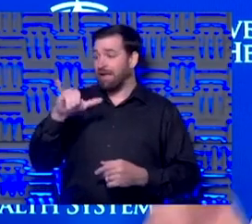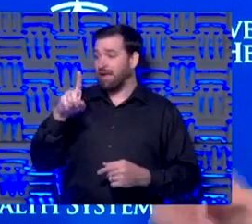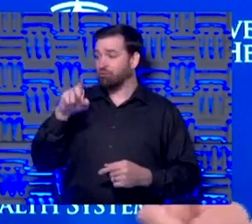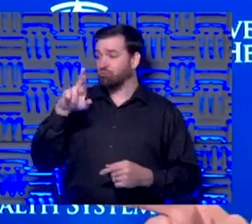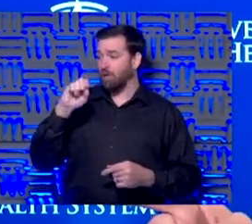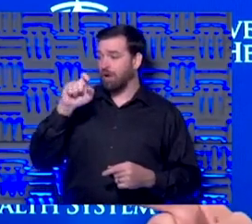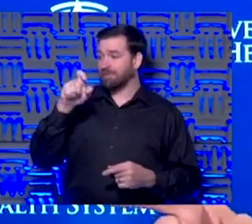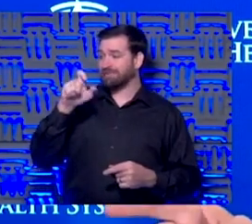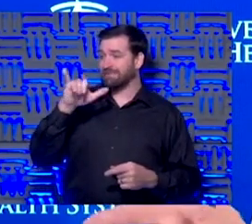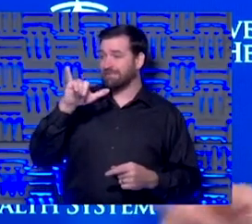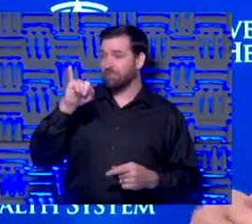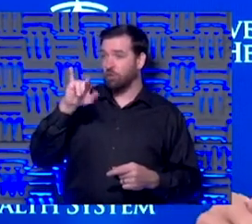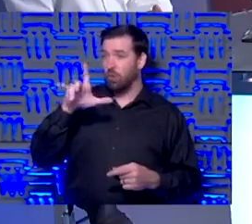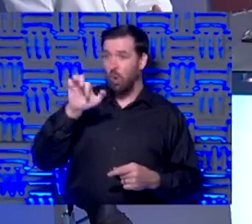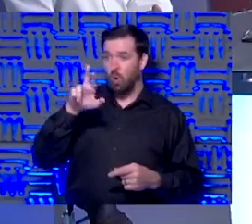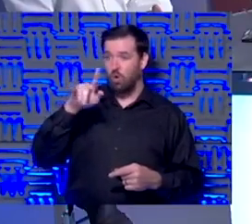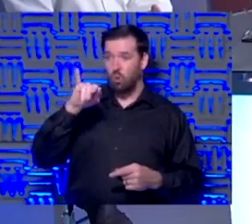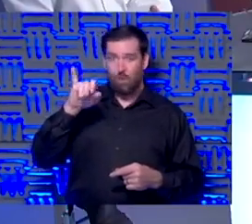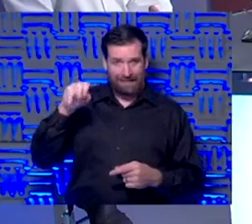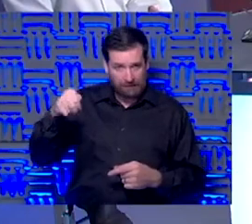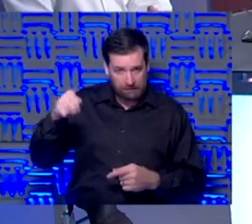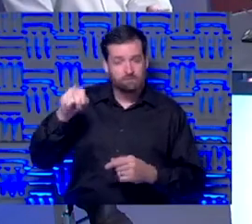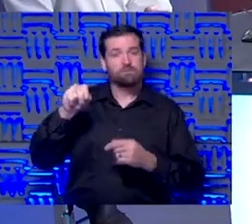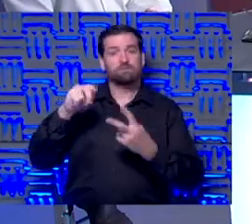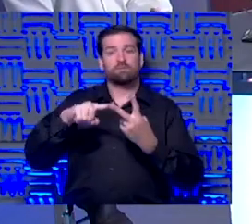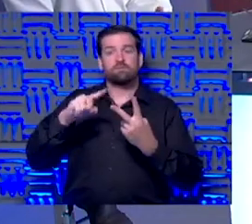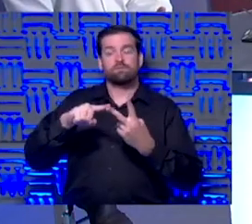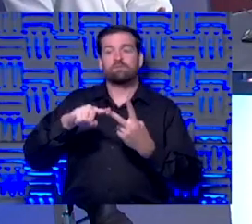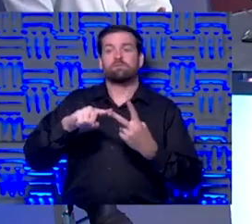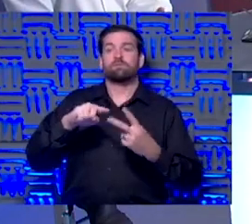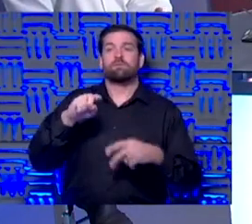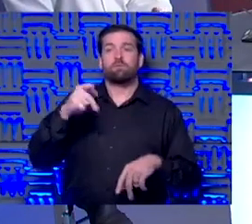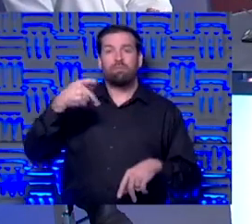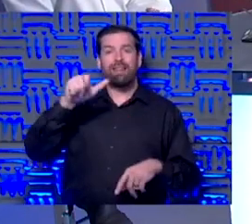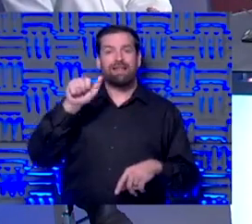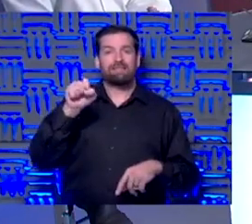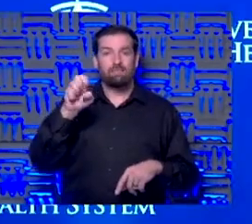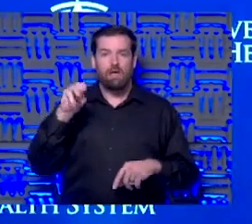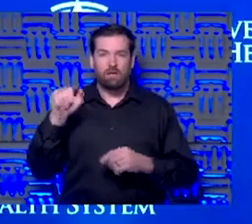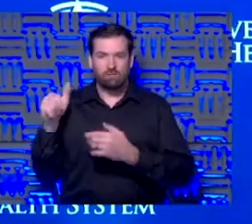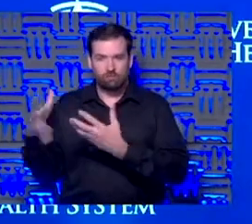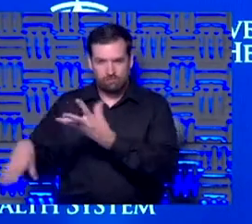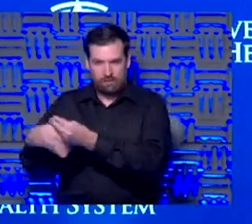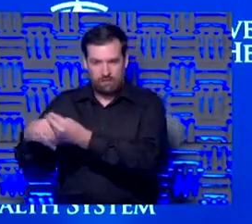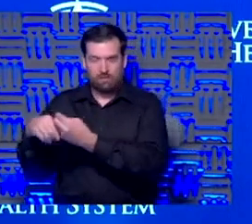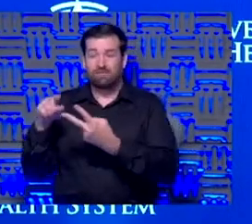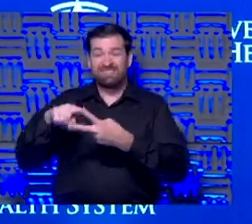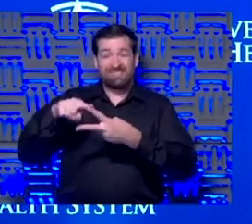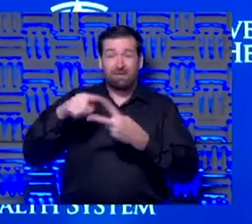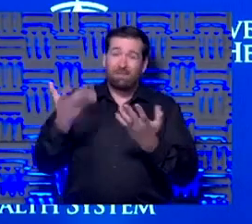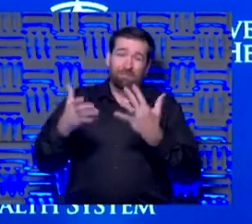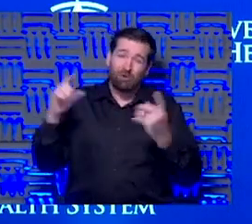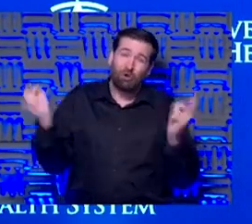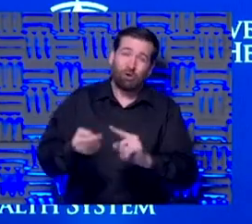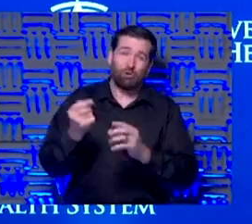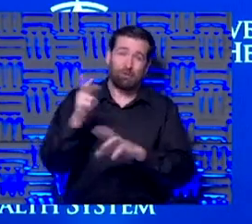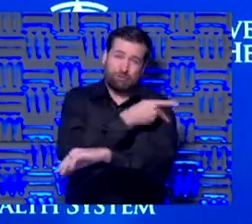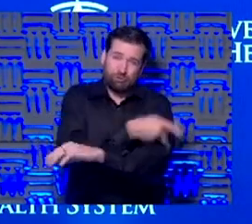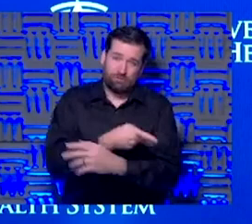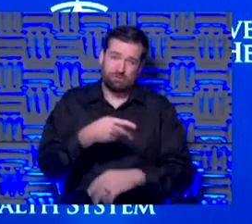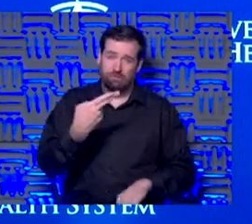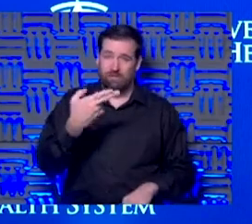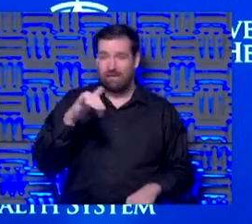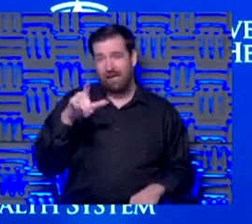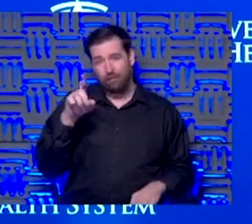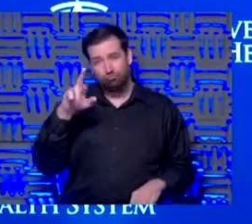honest, that may have been hurting patients, and not helping them. Too. Yep. And we've been doing convalescent plasma as well. So I think those issues